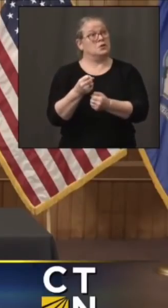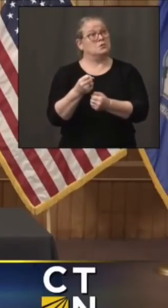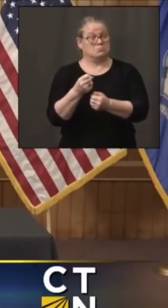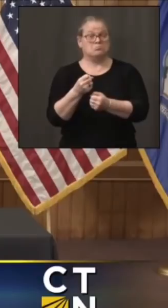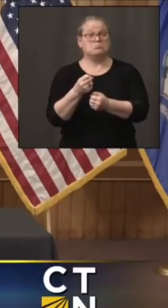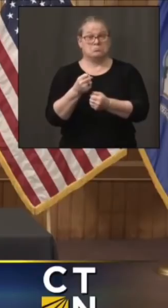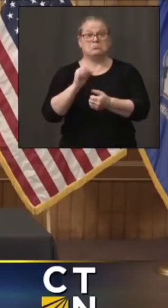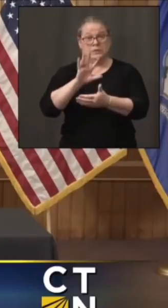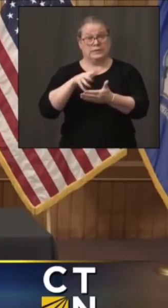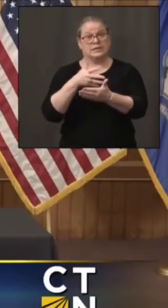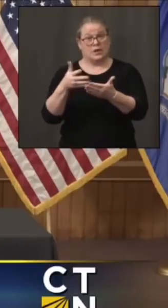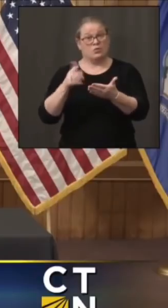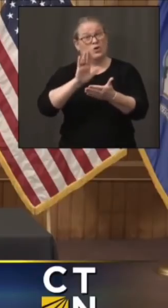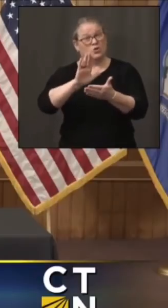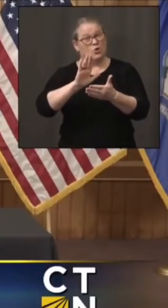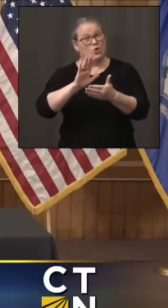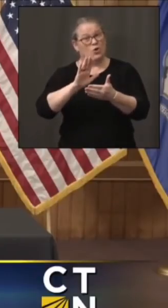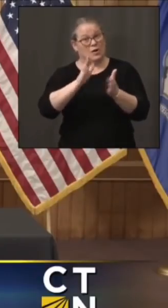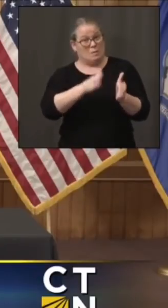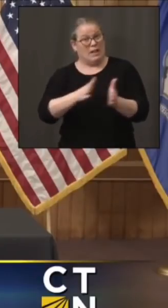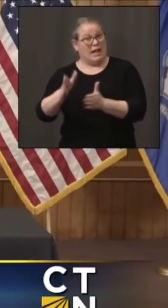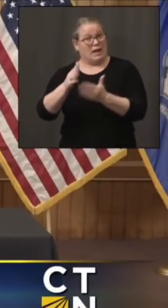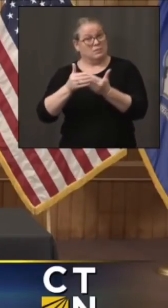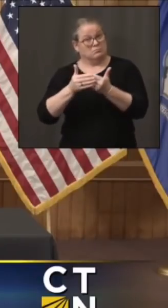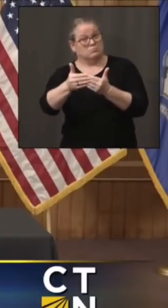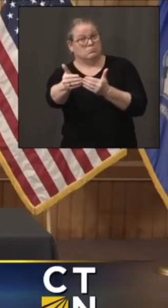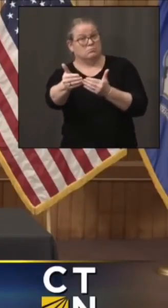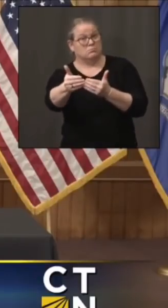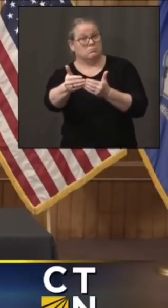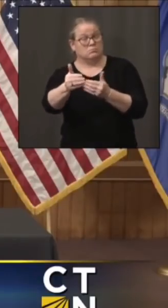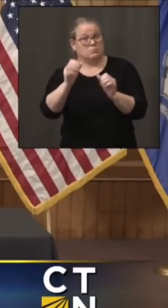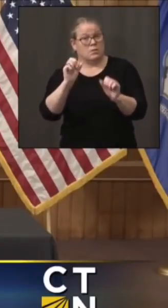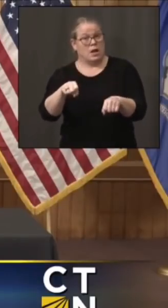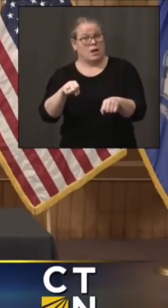on these numbers so far?